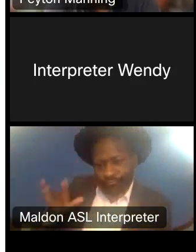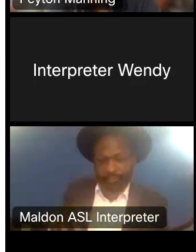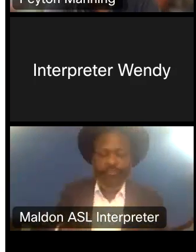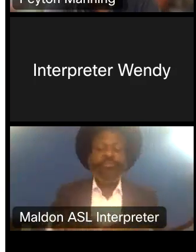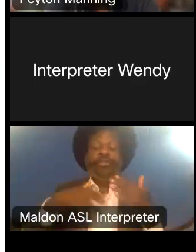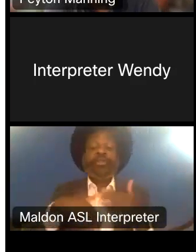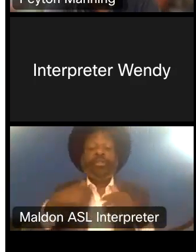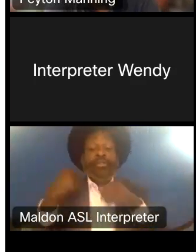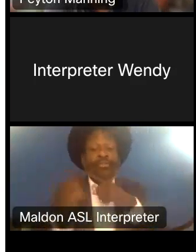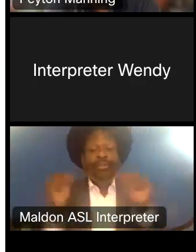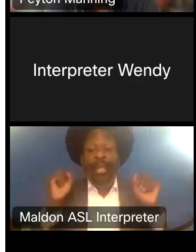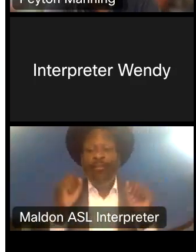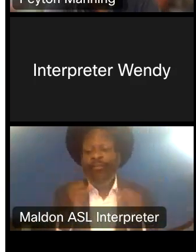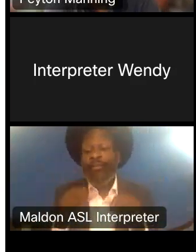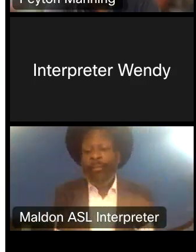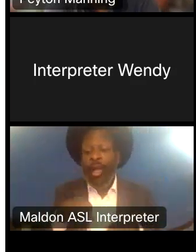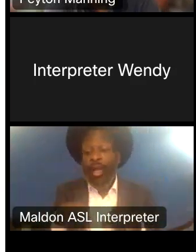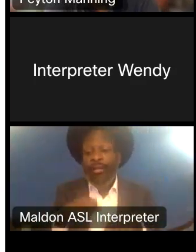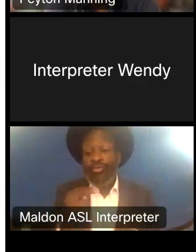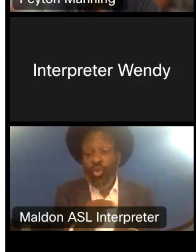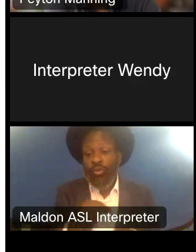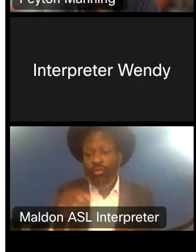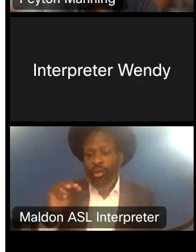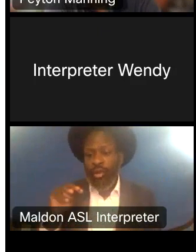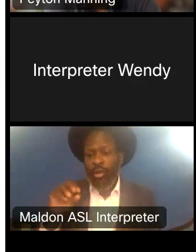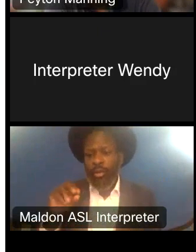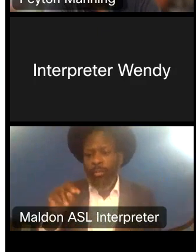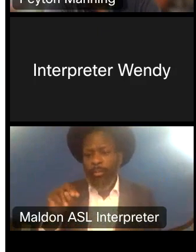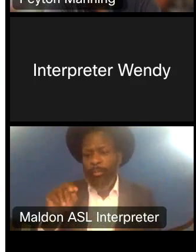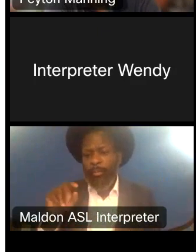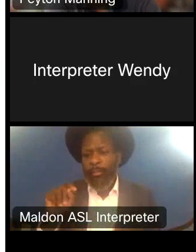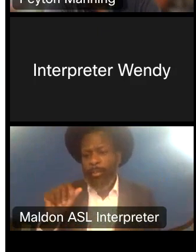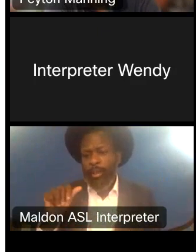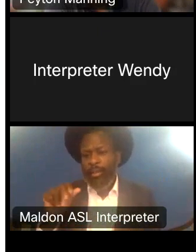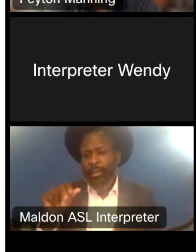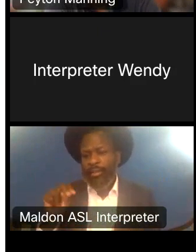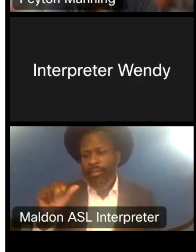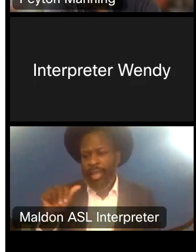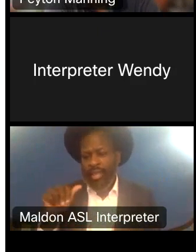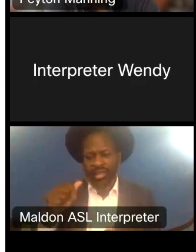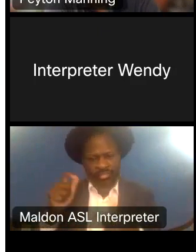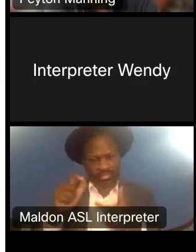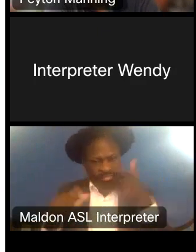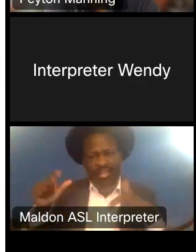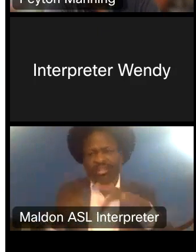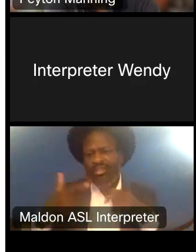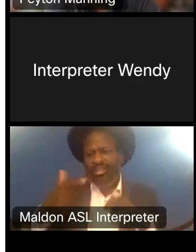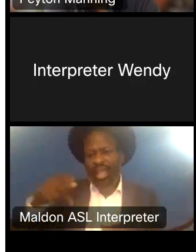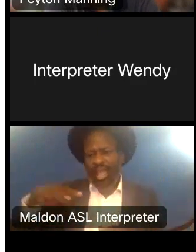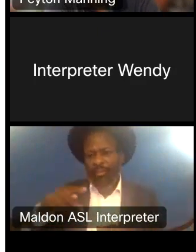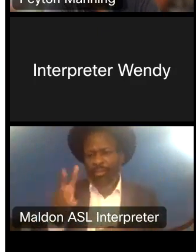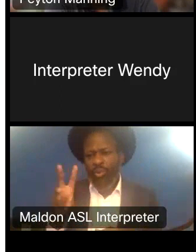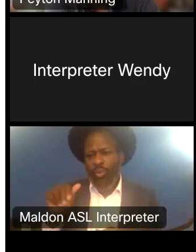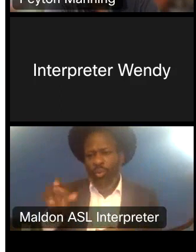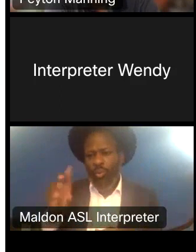north of New York Avenue and the tracks along Montana Avenue was one of the biggest gaps in the low-stress bike network in Ward 5. Can this project look